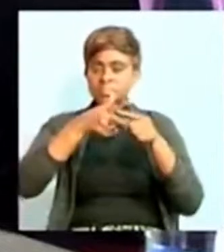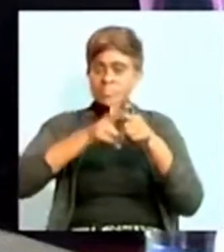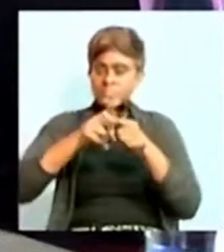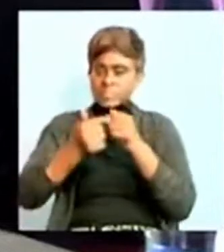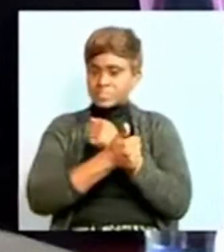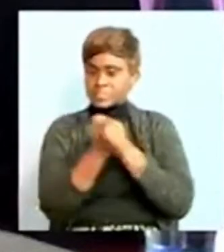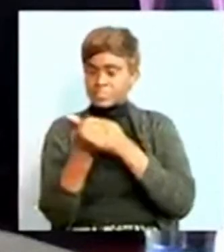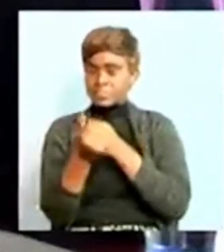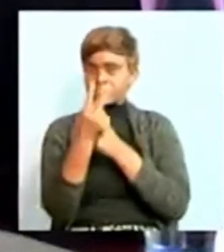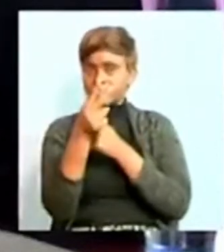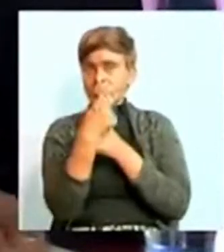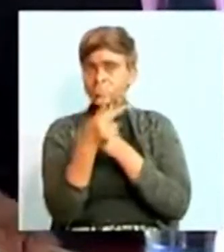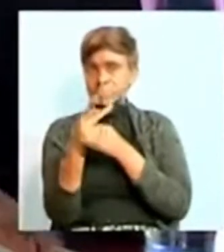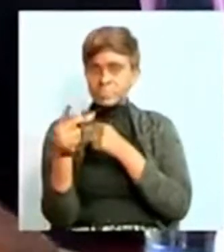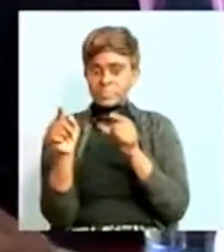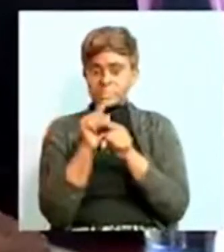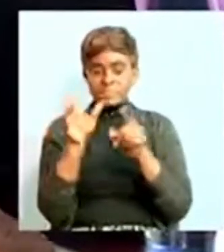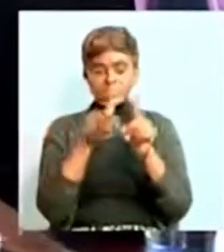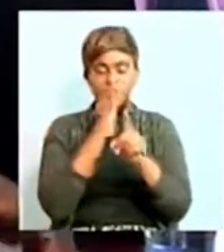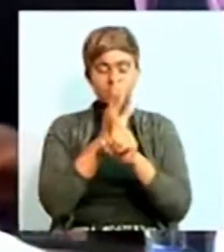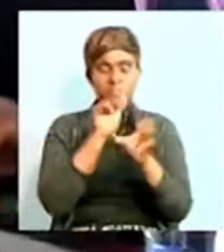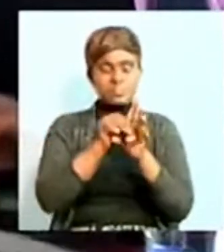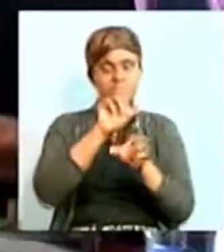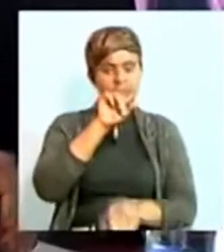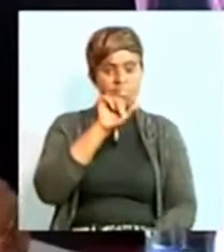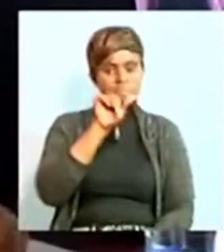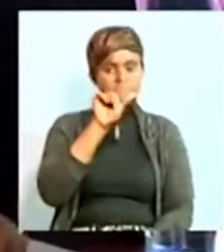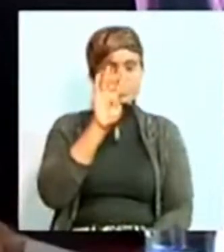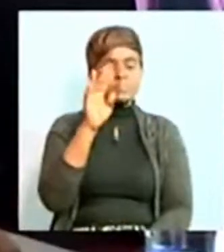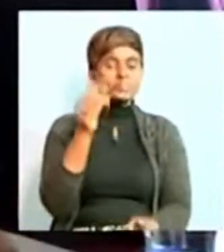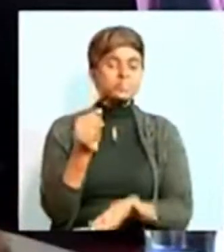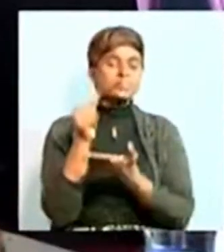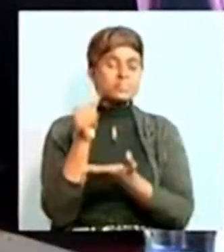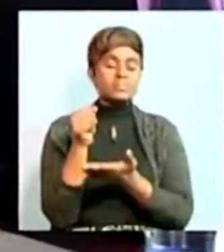2 properties in the 2024 budget.